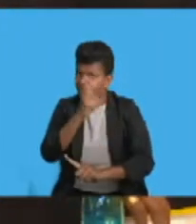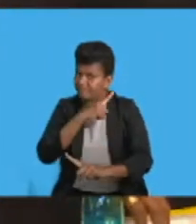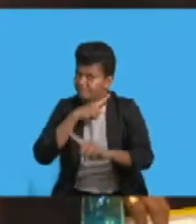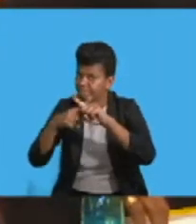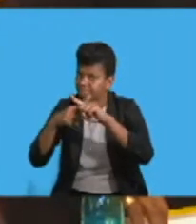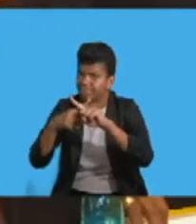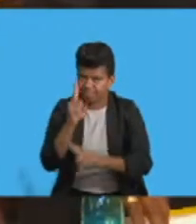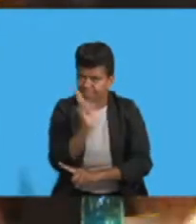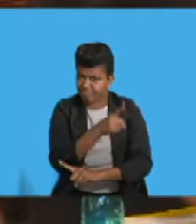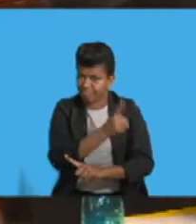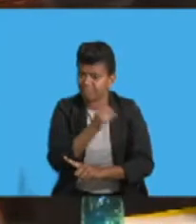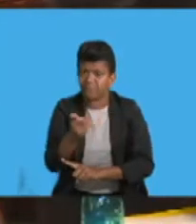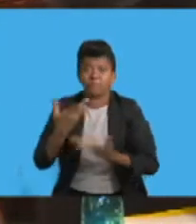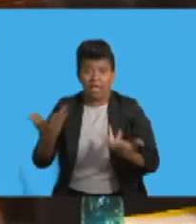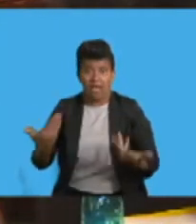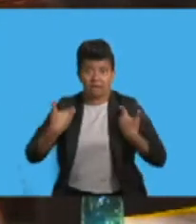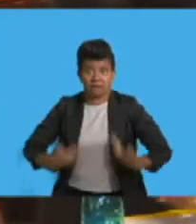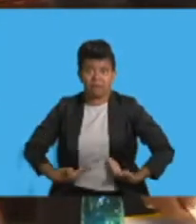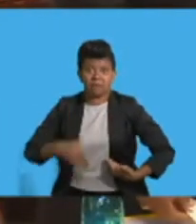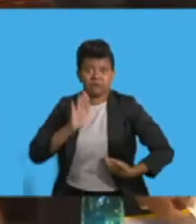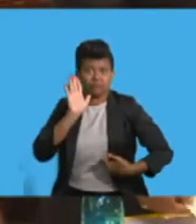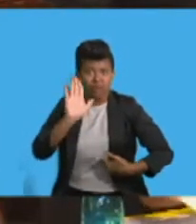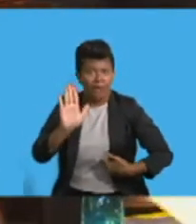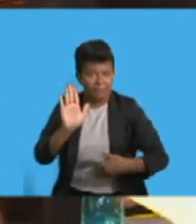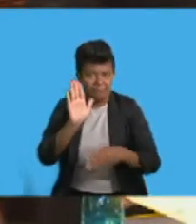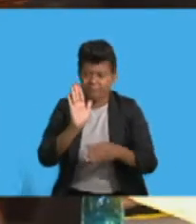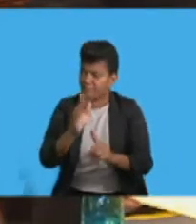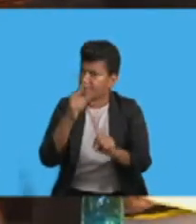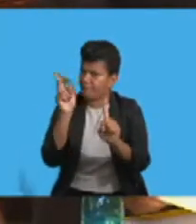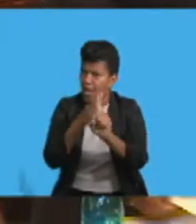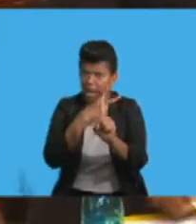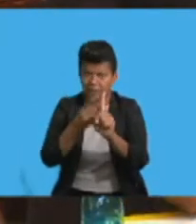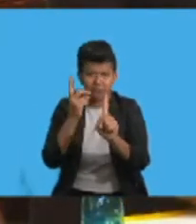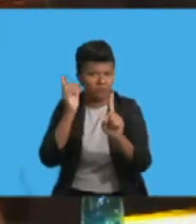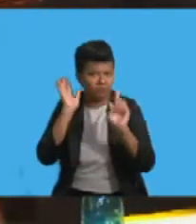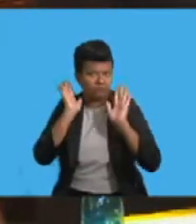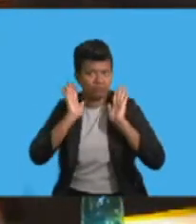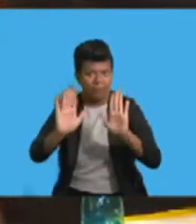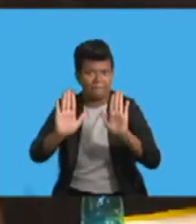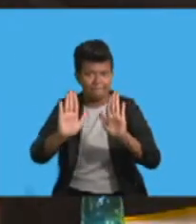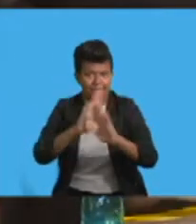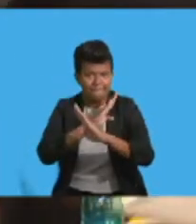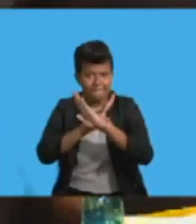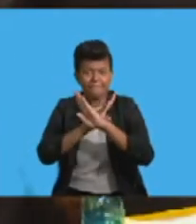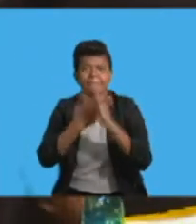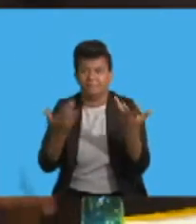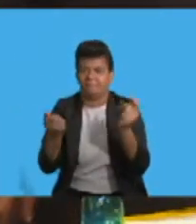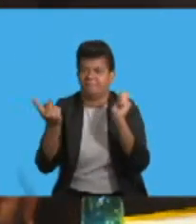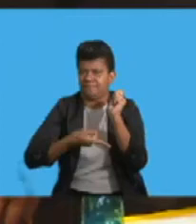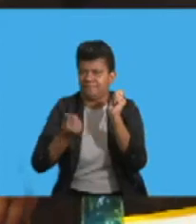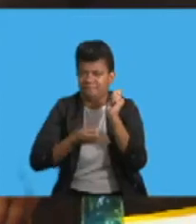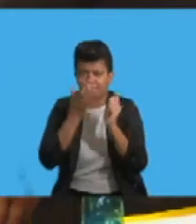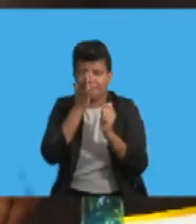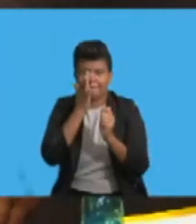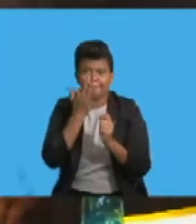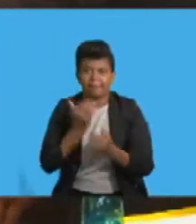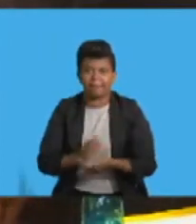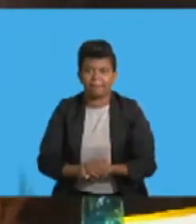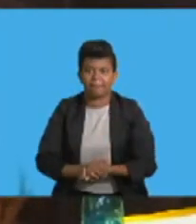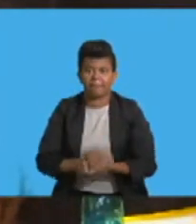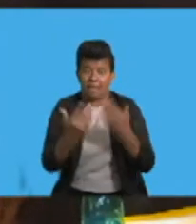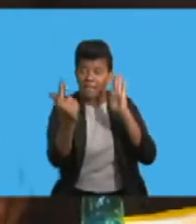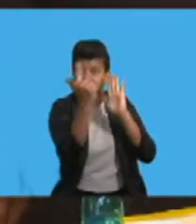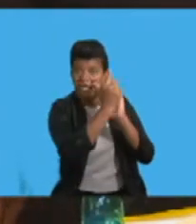Speaker, let me mention the legislative reform. Fiji has